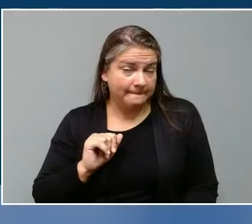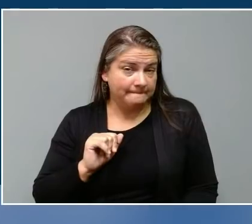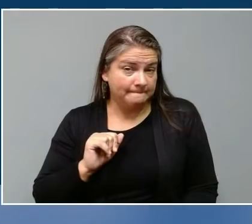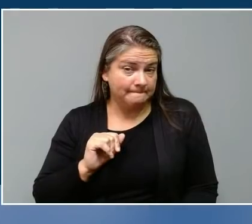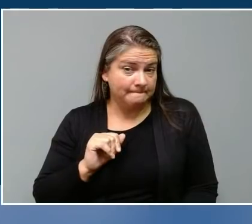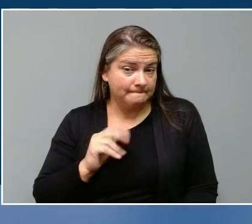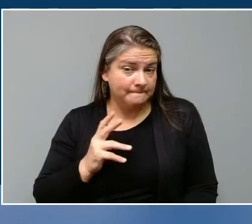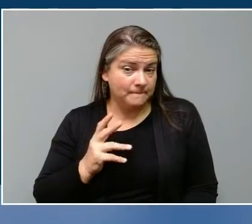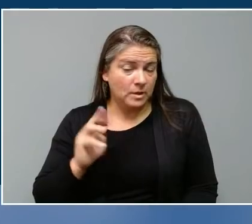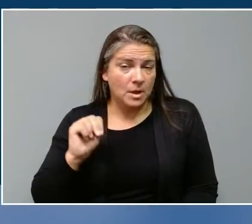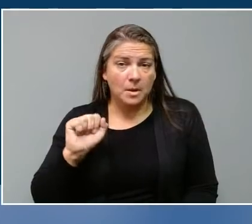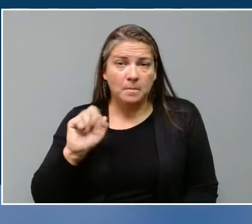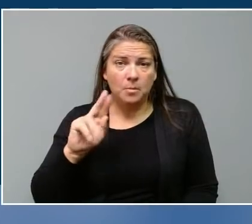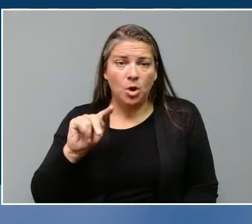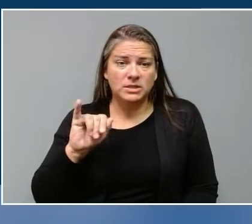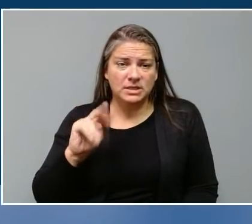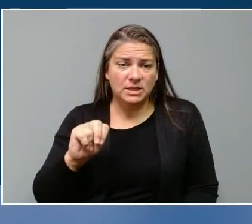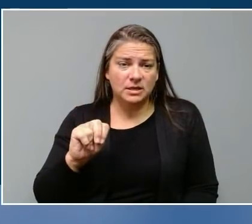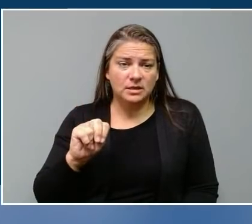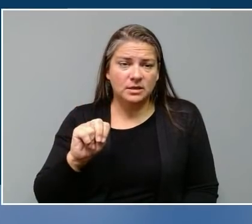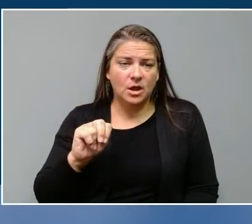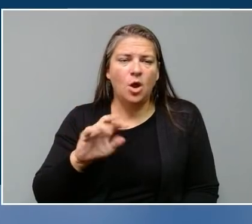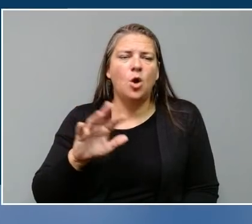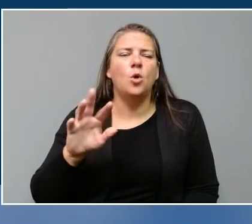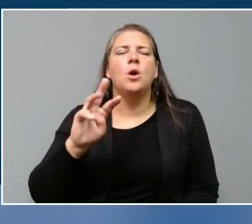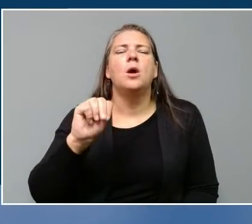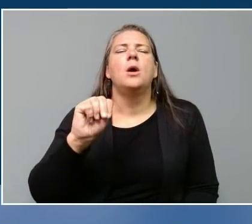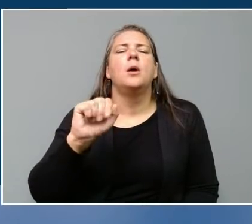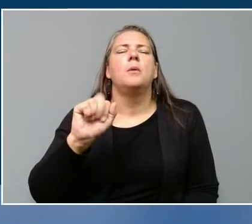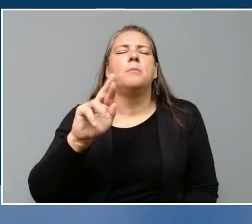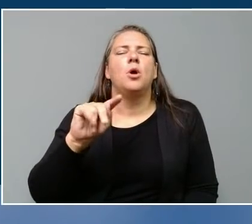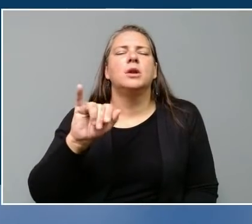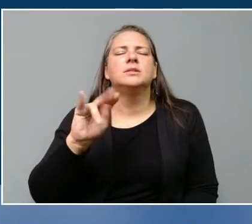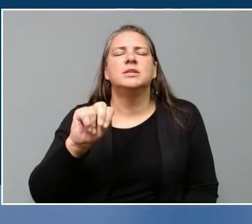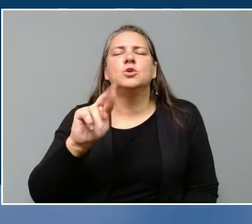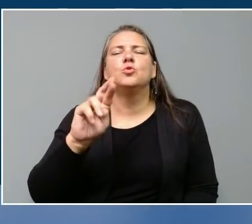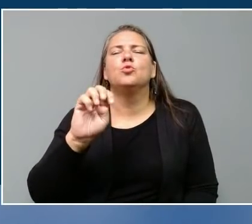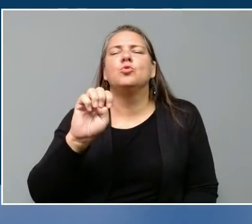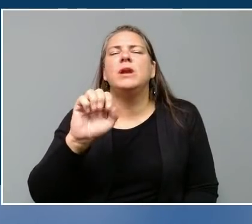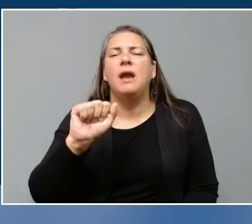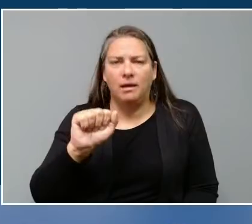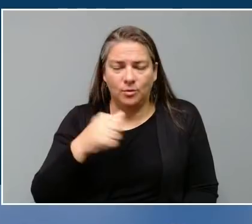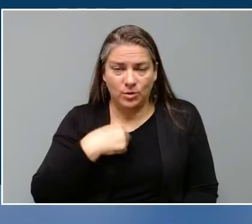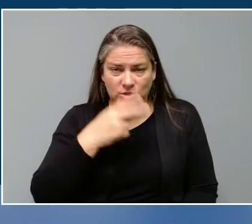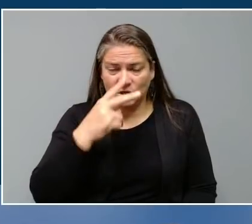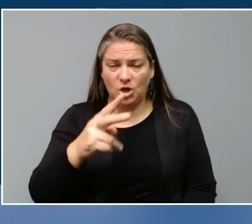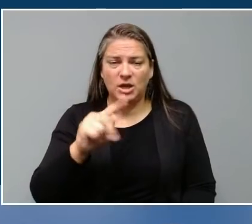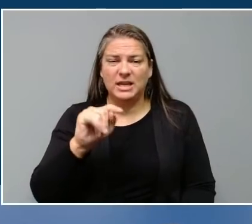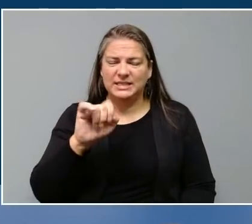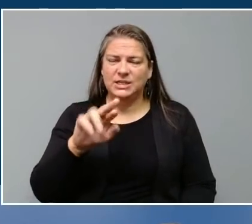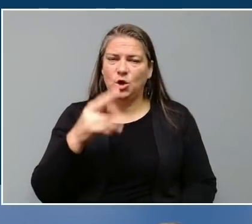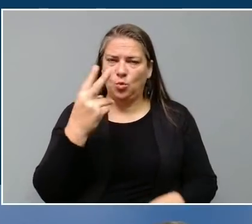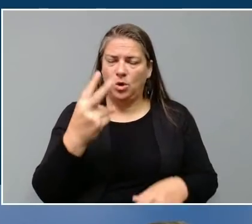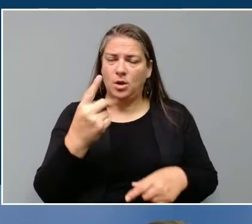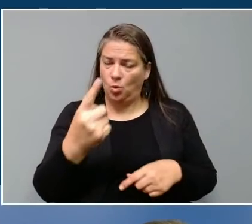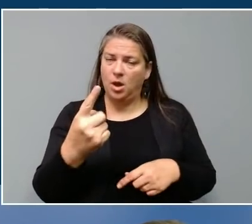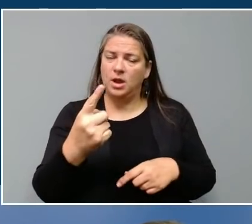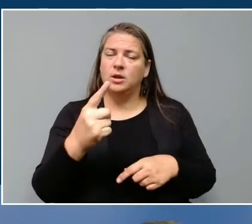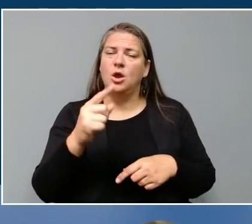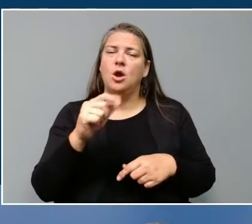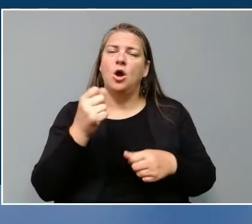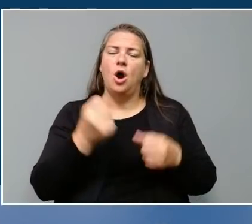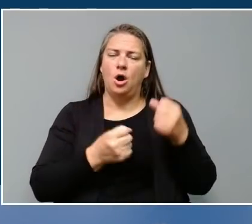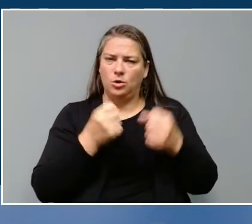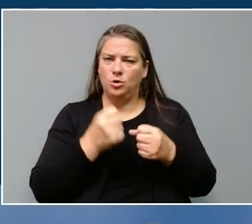Martin Rhea, this week we were happy to see a Tier 1 auto supplier is undergoing a $31 million